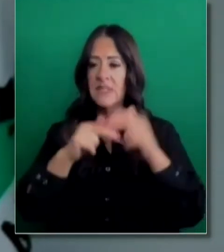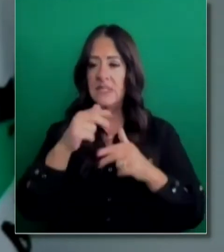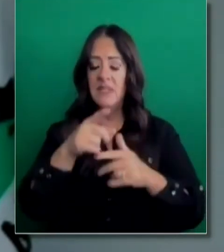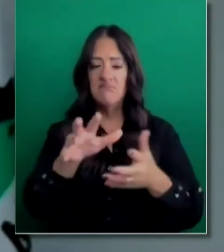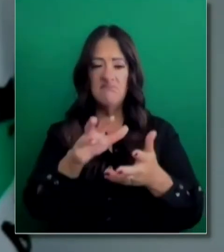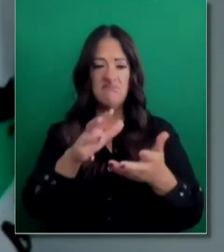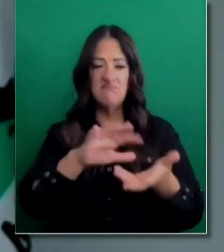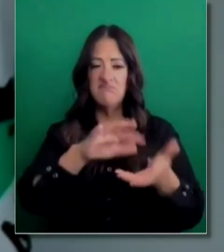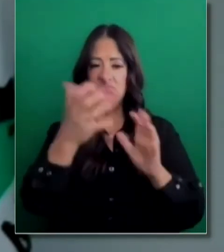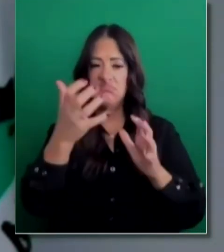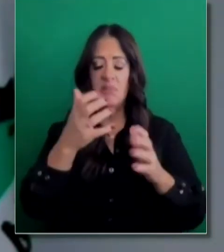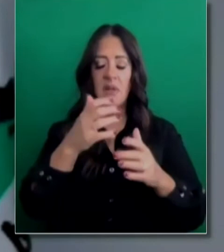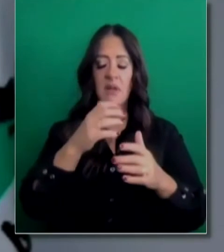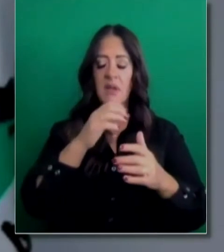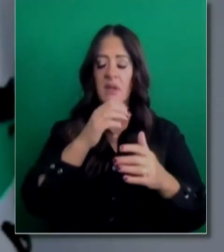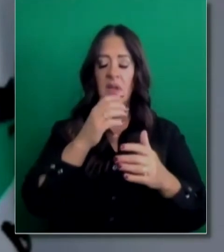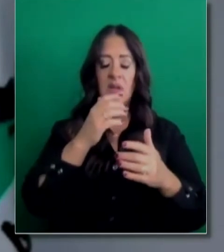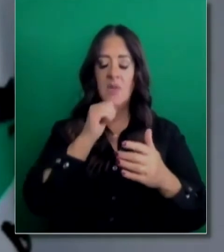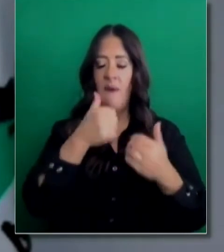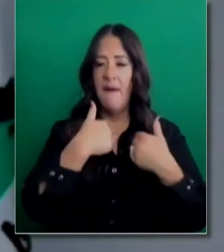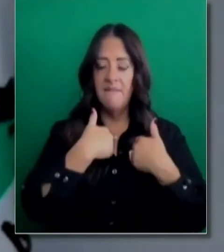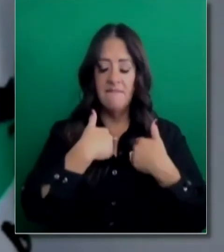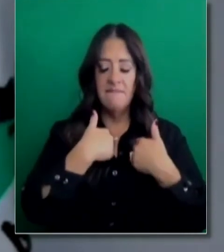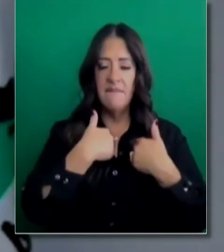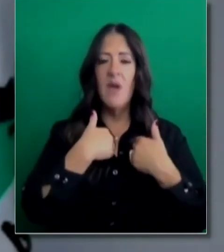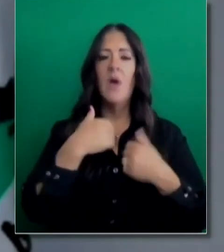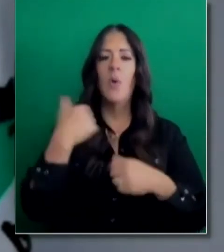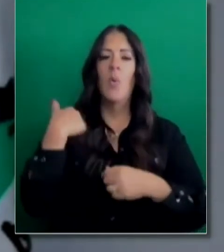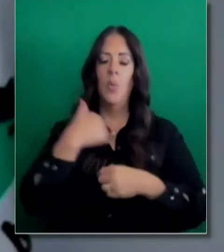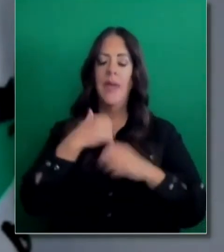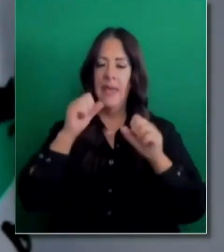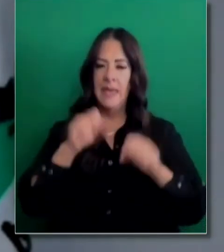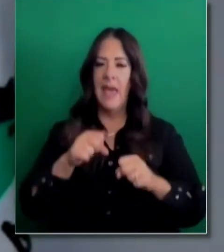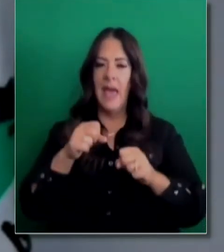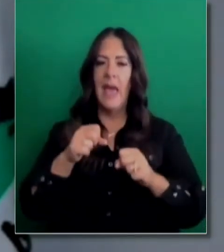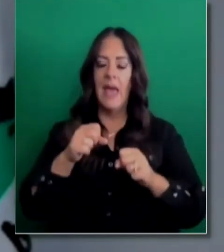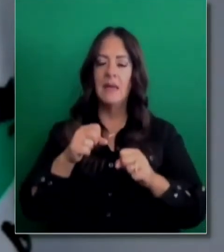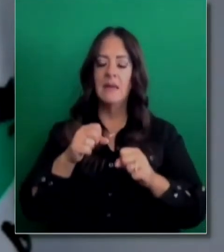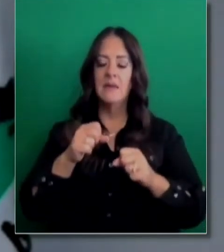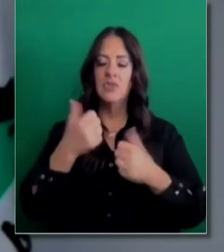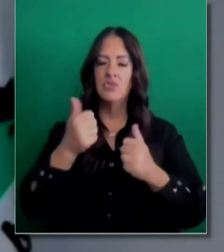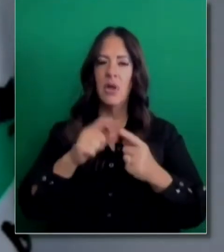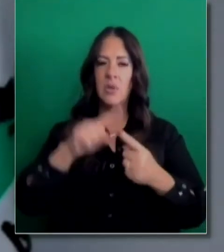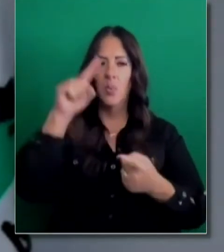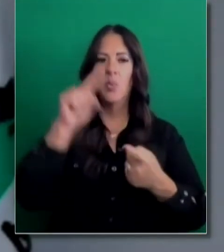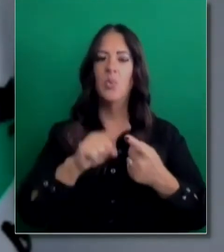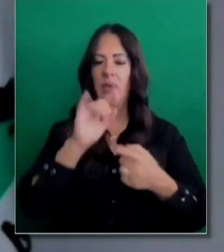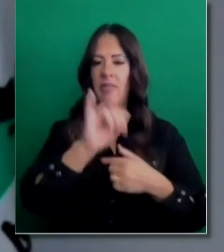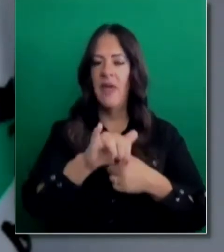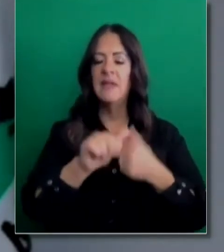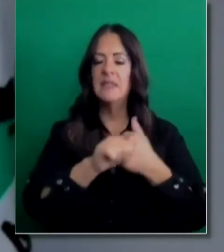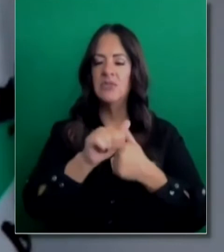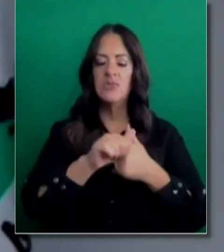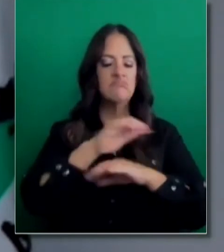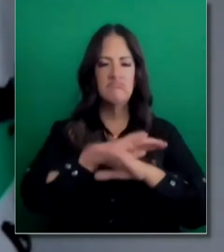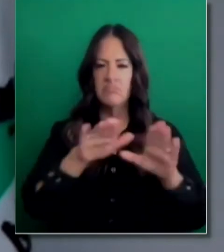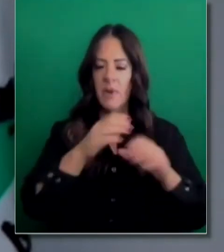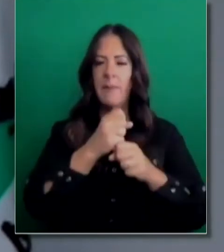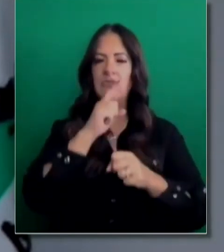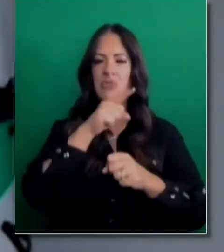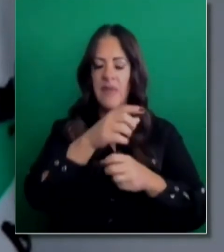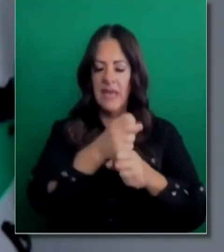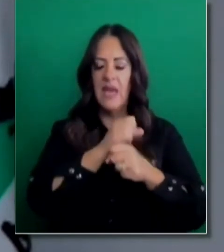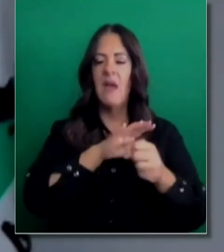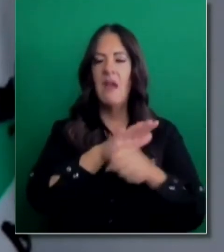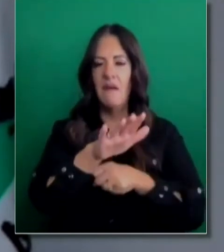view of oxygen need, that we're able to circumvent that and make sure that they have enough, and then ensuring that